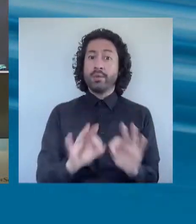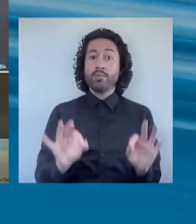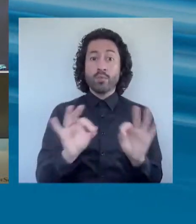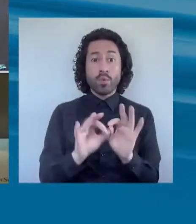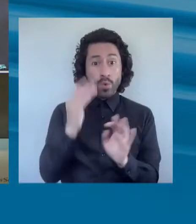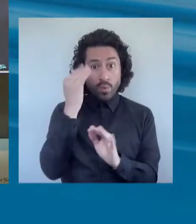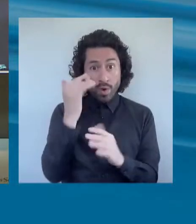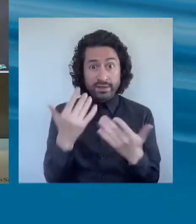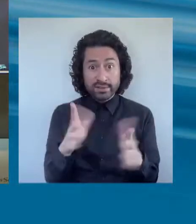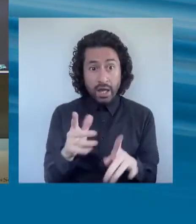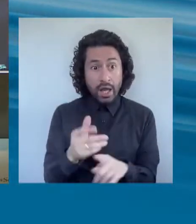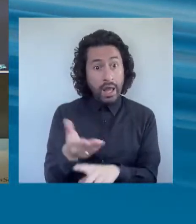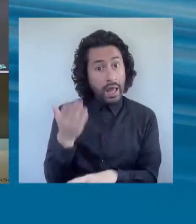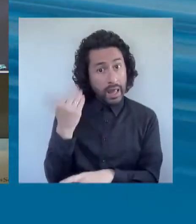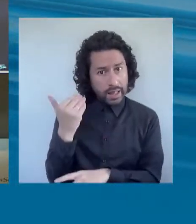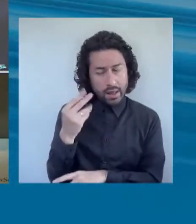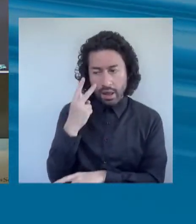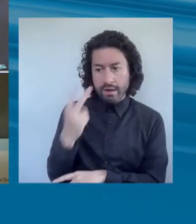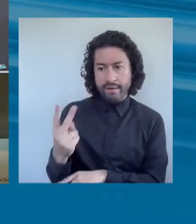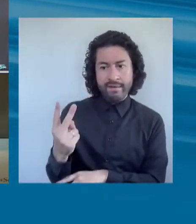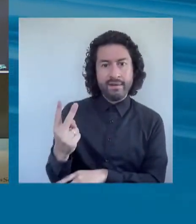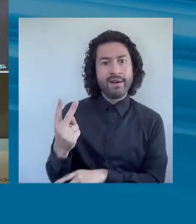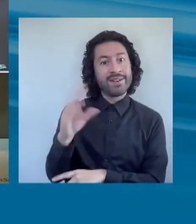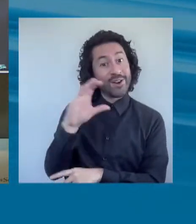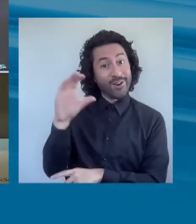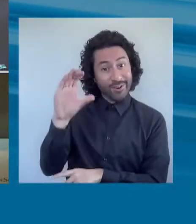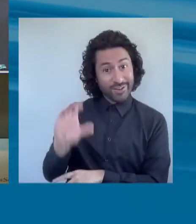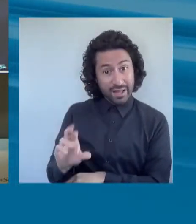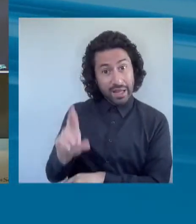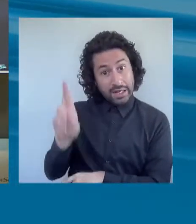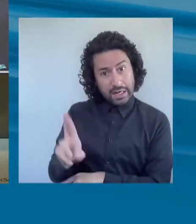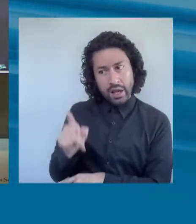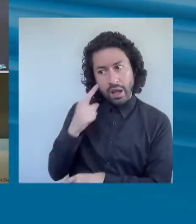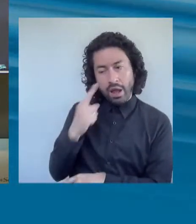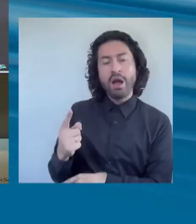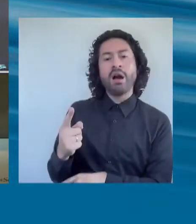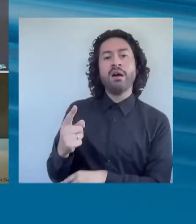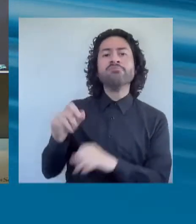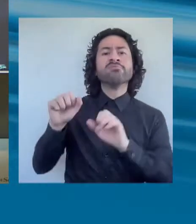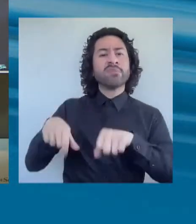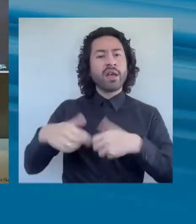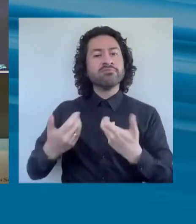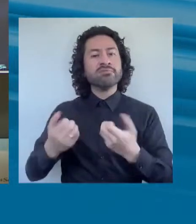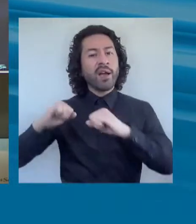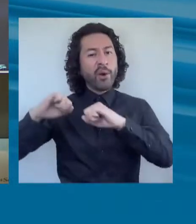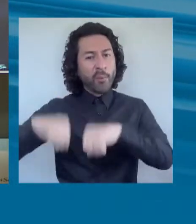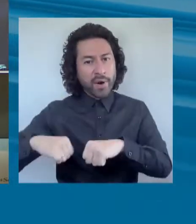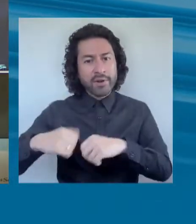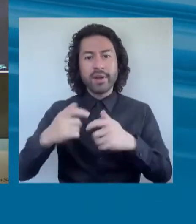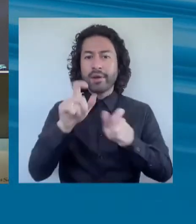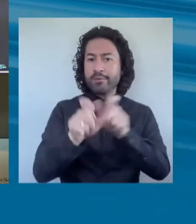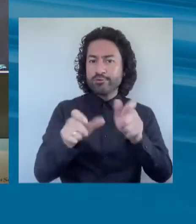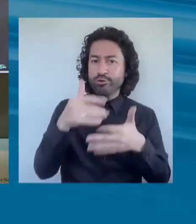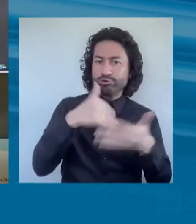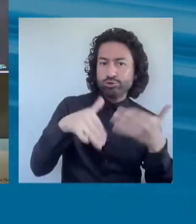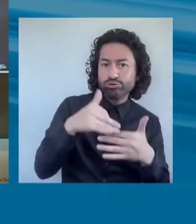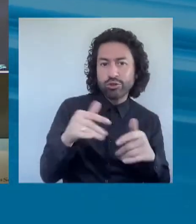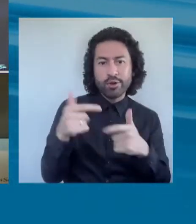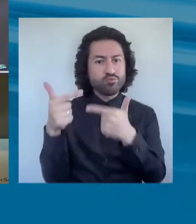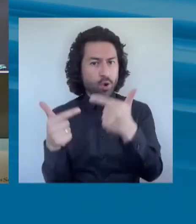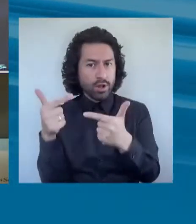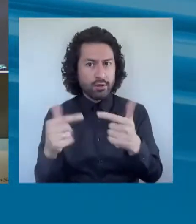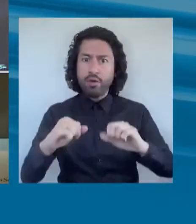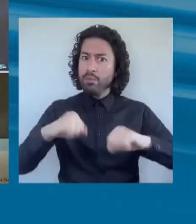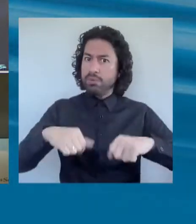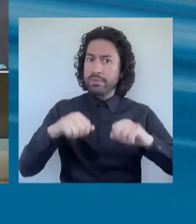are resilient. This is very important, and we have learned this in a democracy like Costa Rica. We can reach relevant